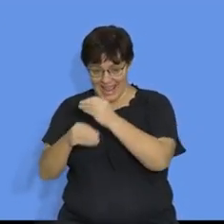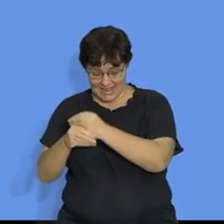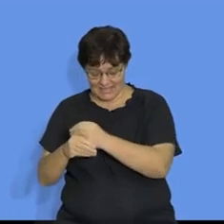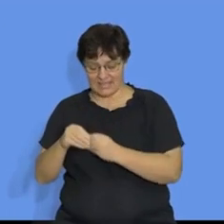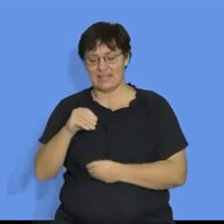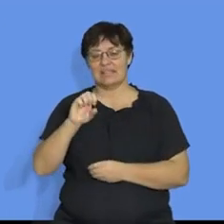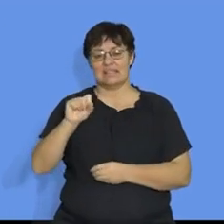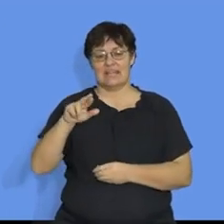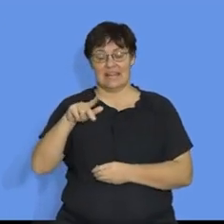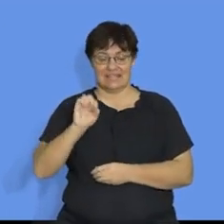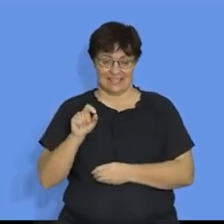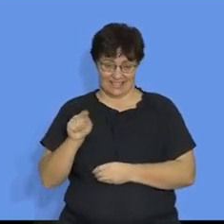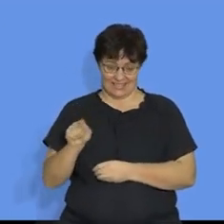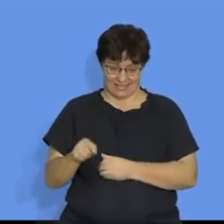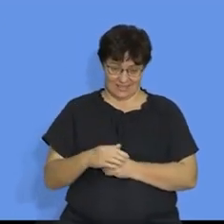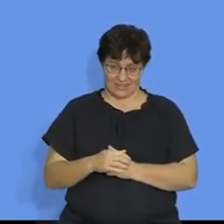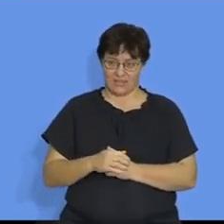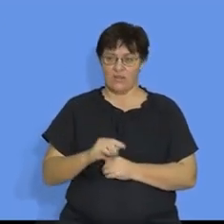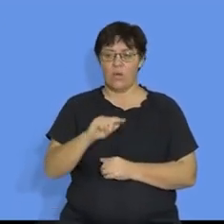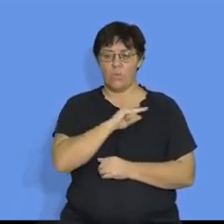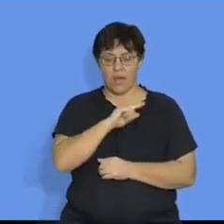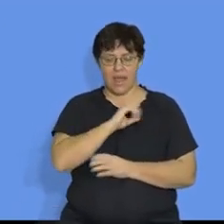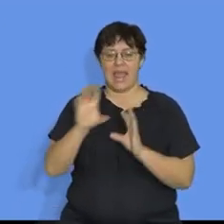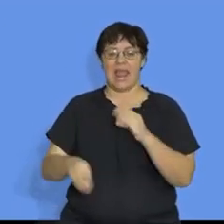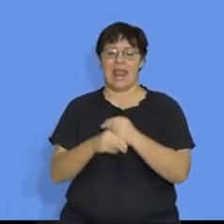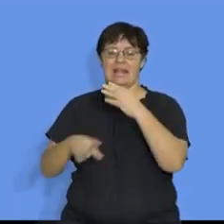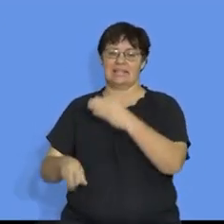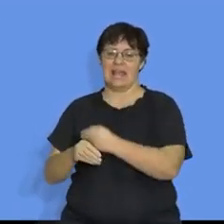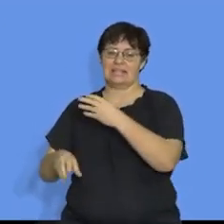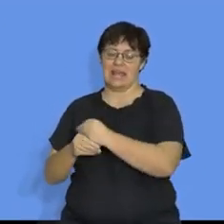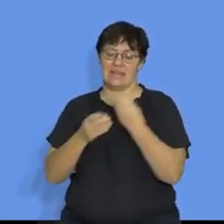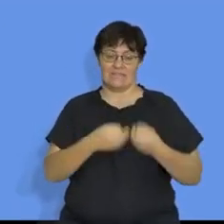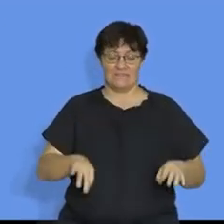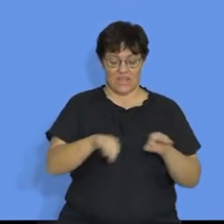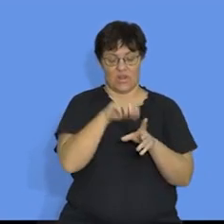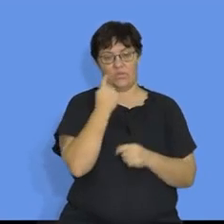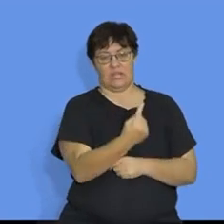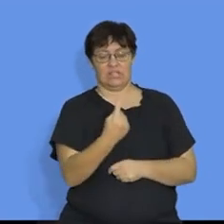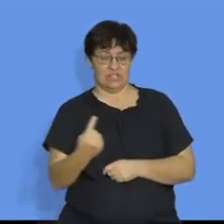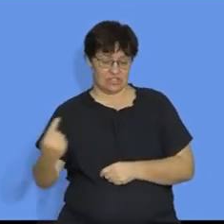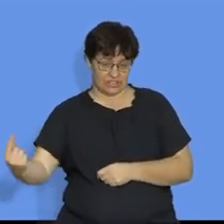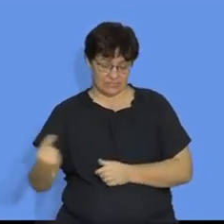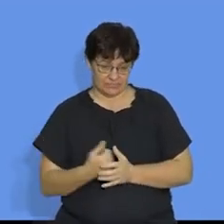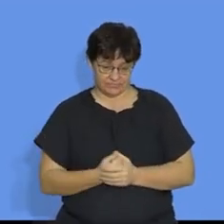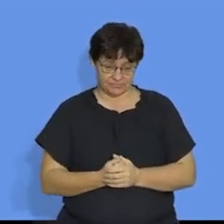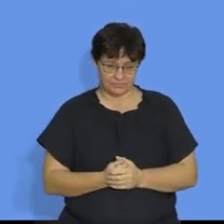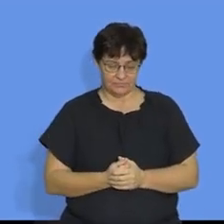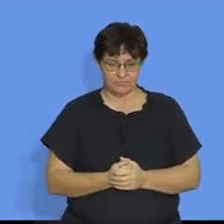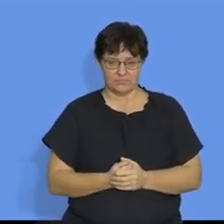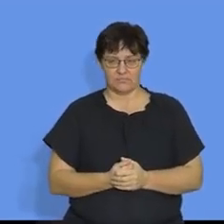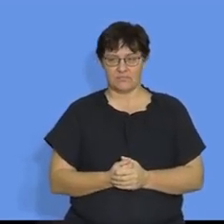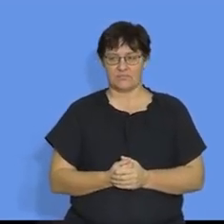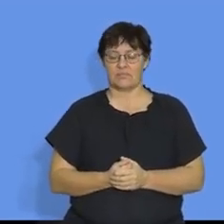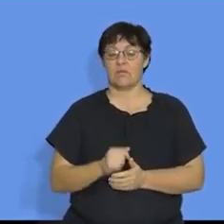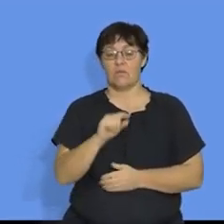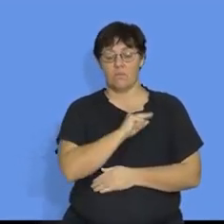is actually a series because I am adding the values of the geometric sequence together. So